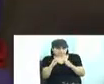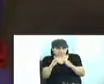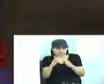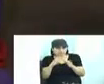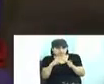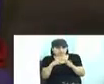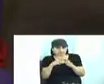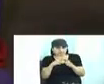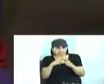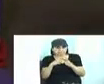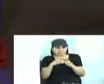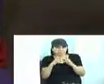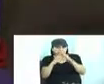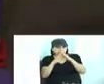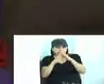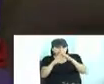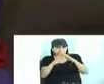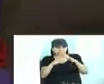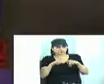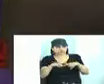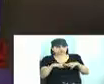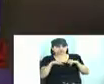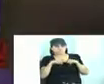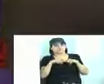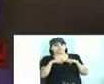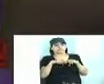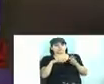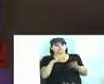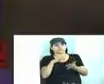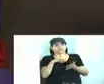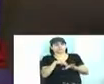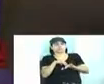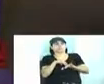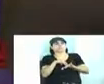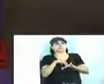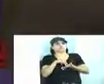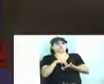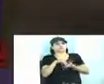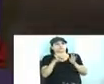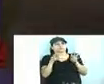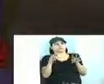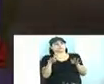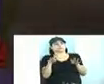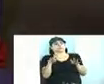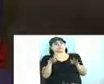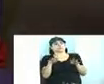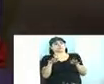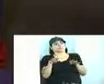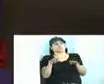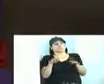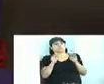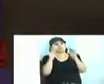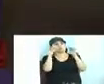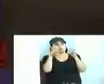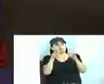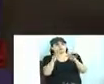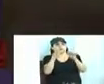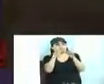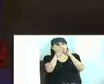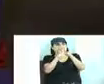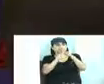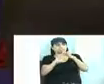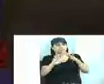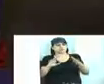come to a silent, surprising halt. Like, you can hear kind of, it's like this wave of silence that moves through that column as we